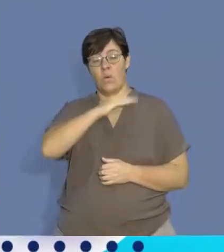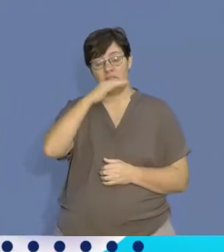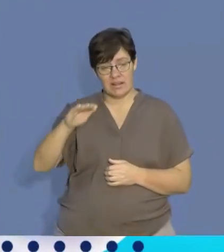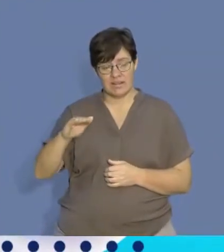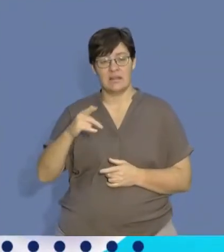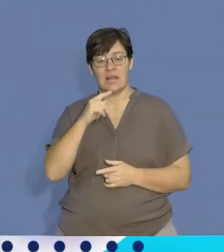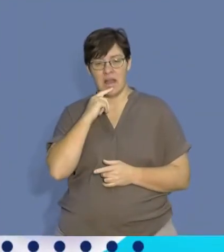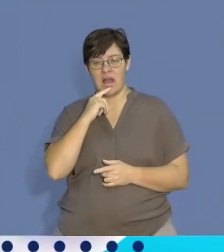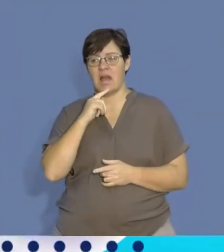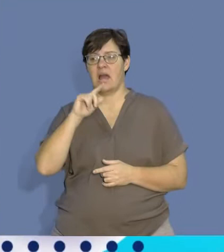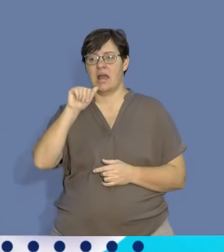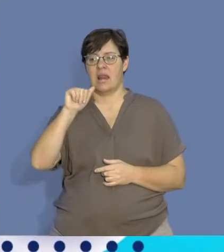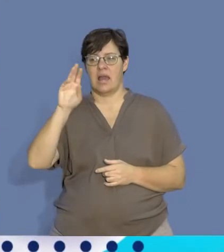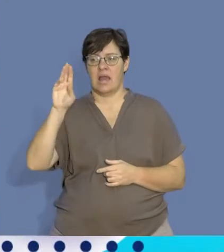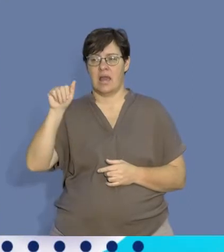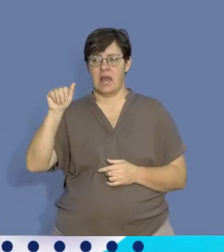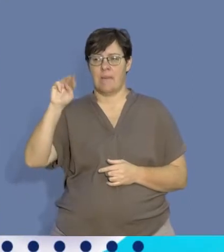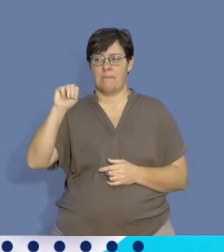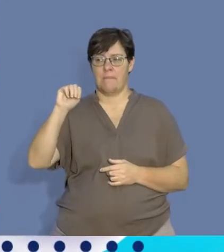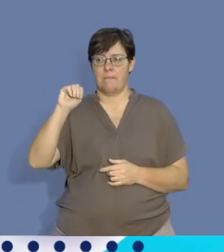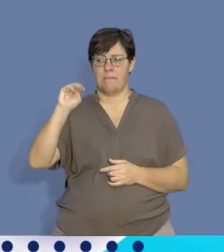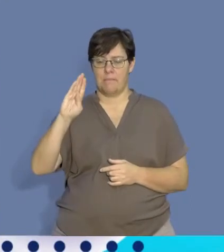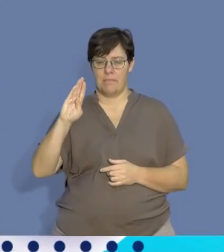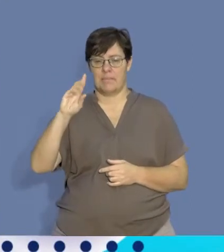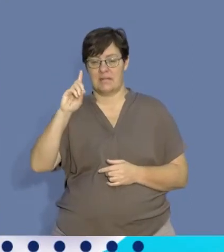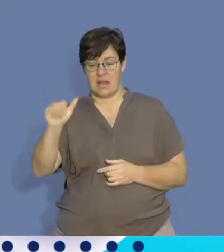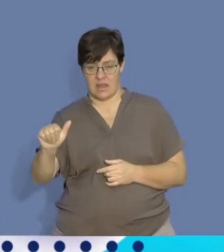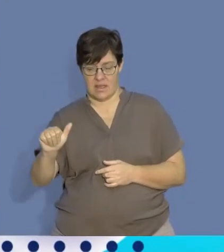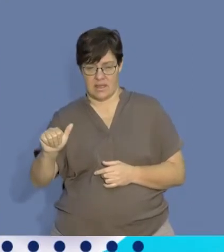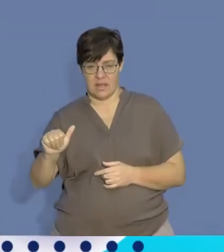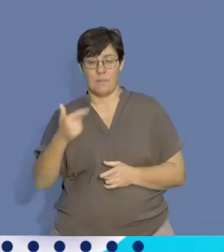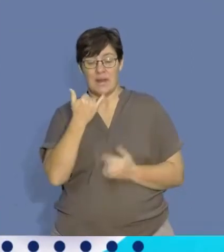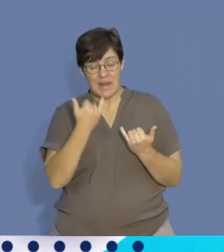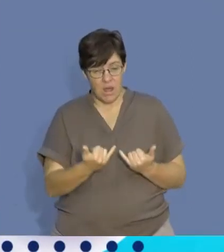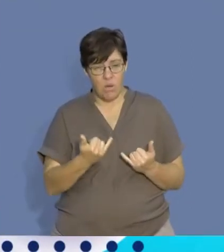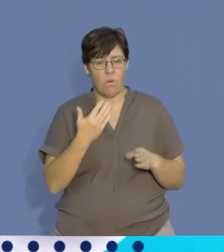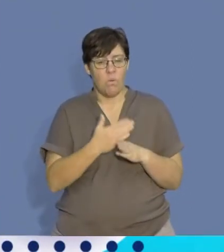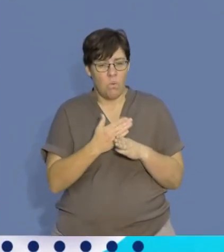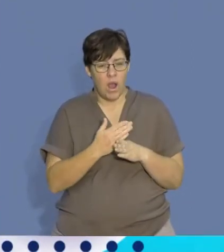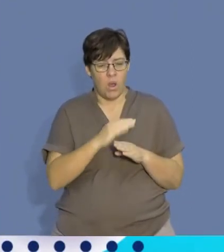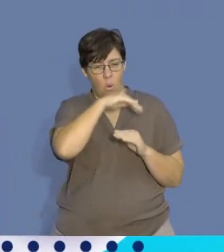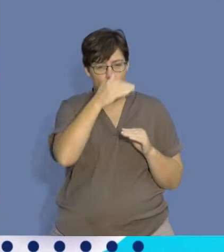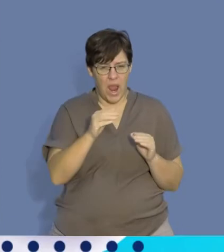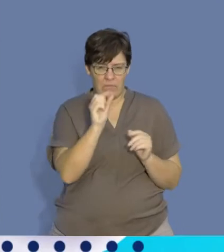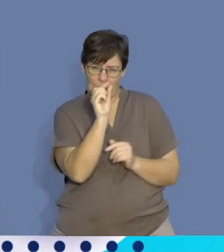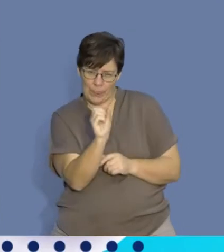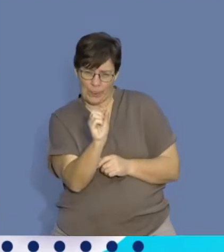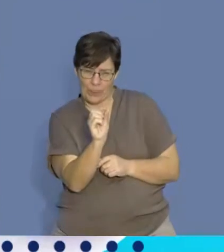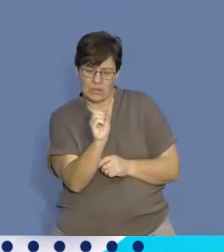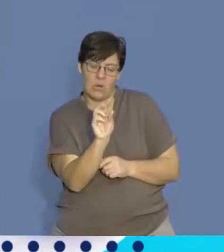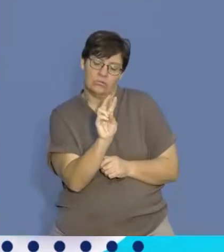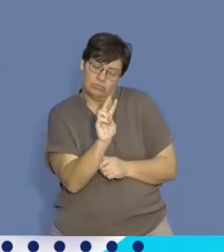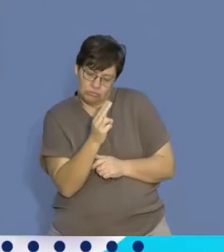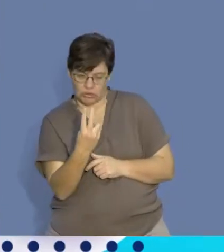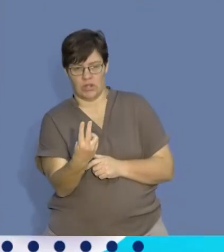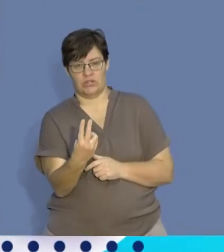this section, we are going to be working with very, very small waves. So we're going to need to convert them to meters.